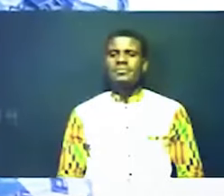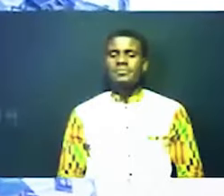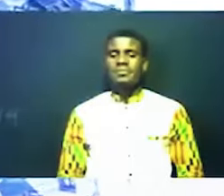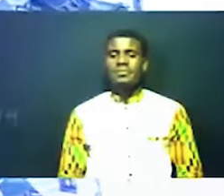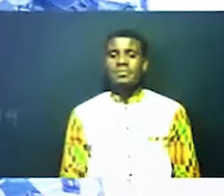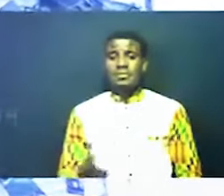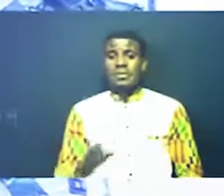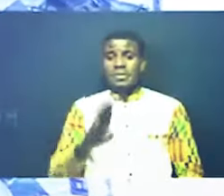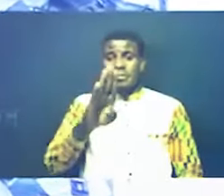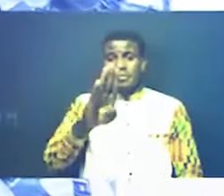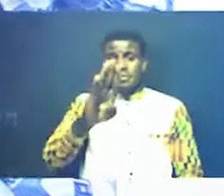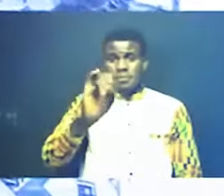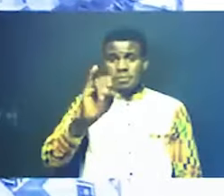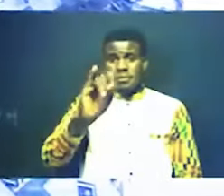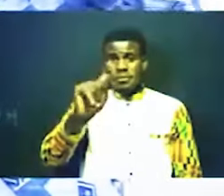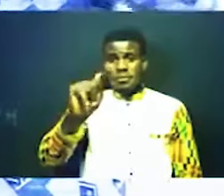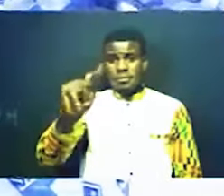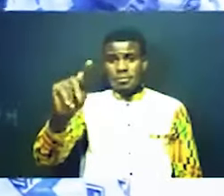malady. It is